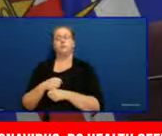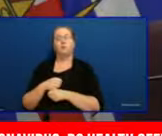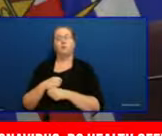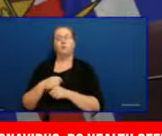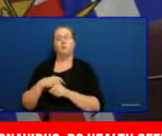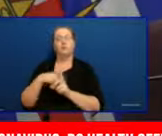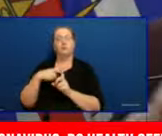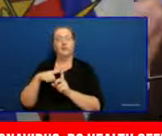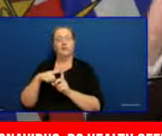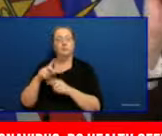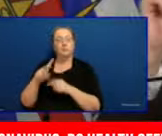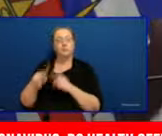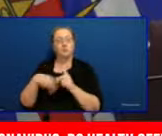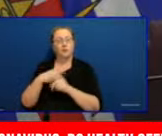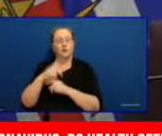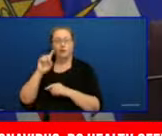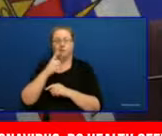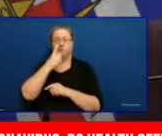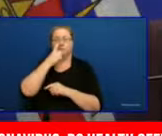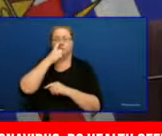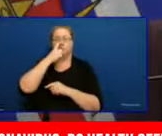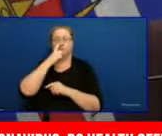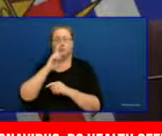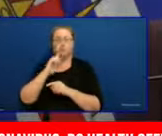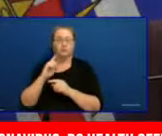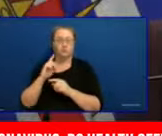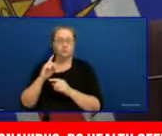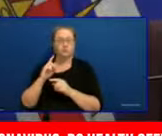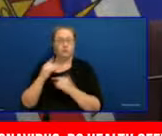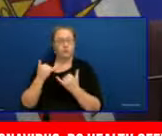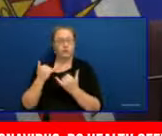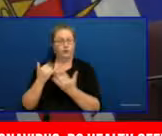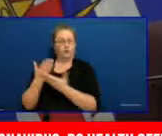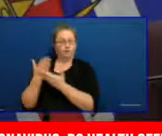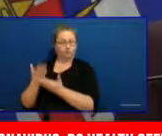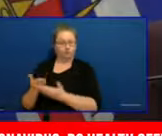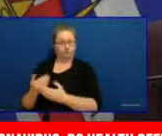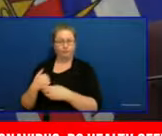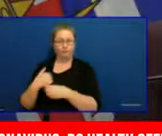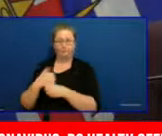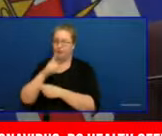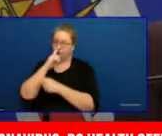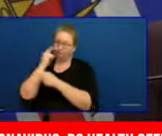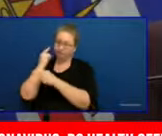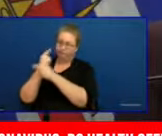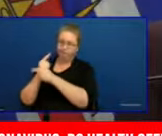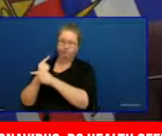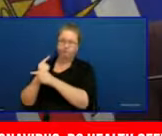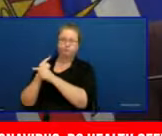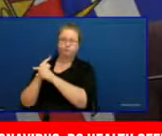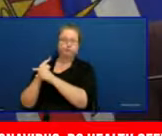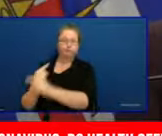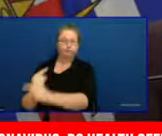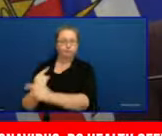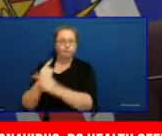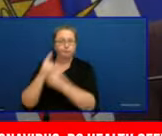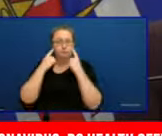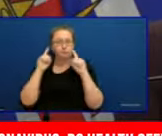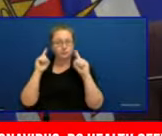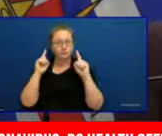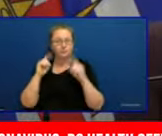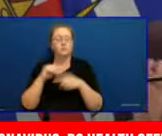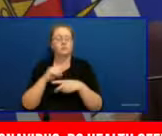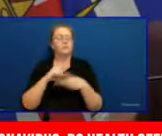a proprietary swab, nasopharyngeal swab. They're being validated at the BC CDC lab right